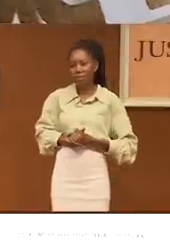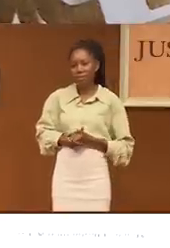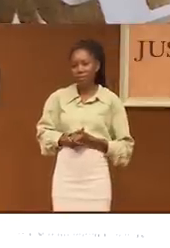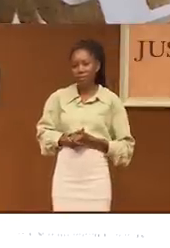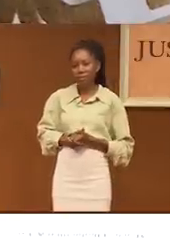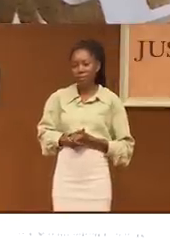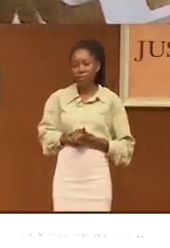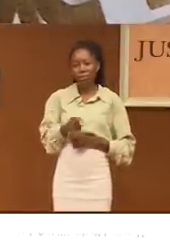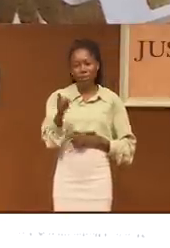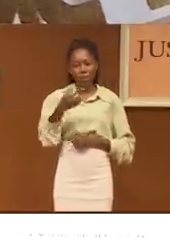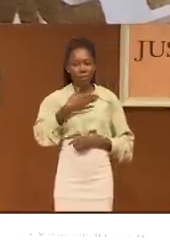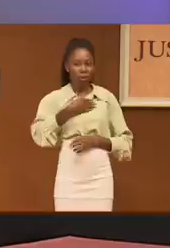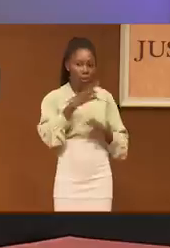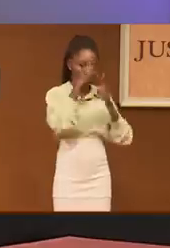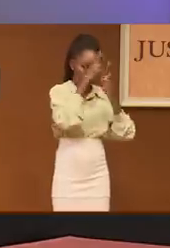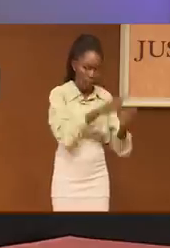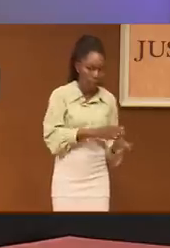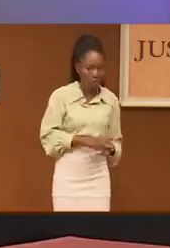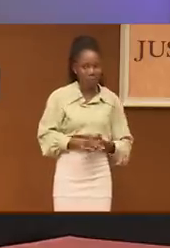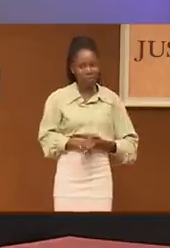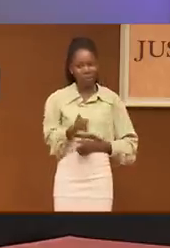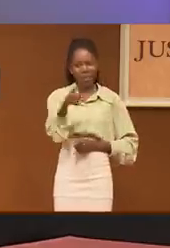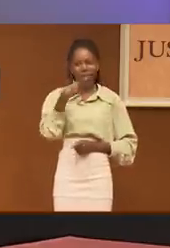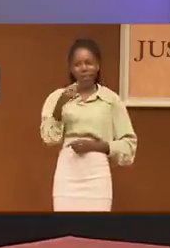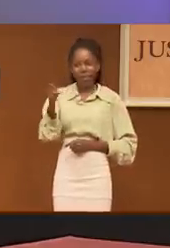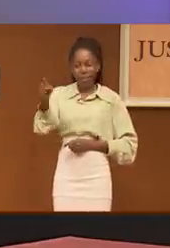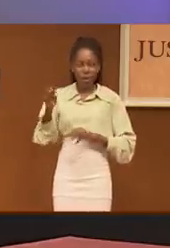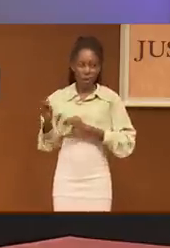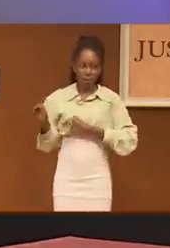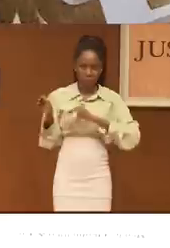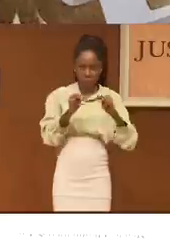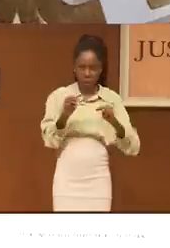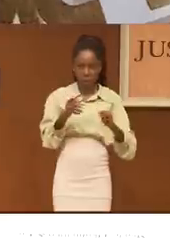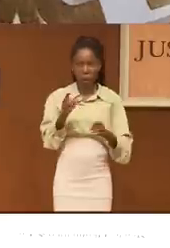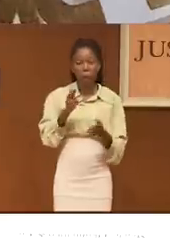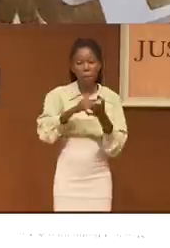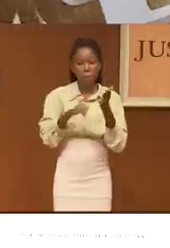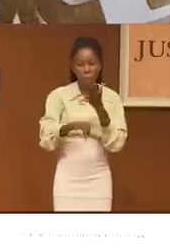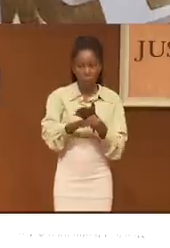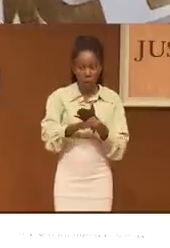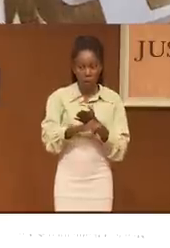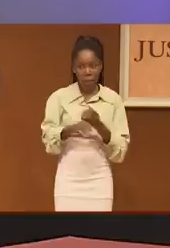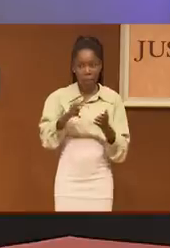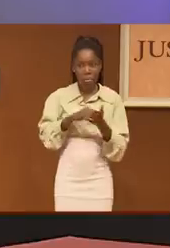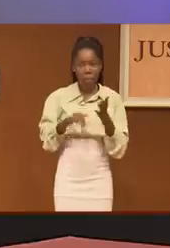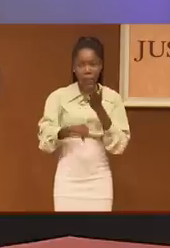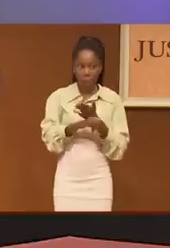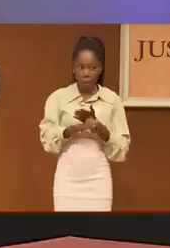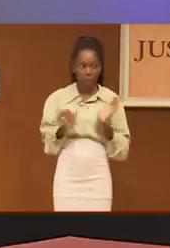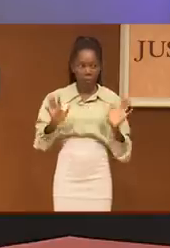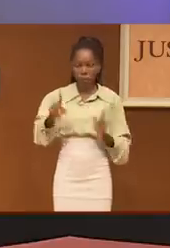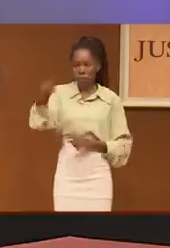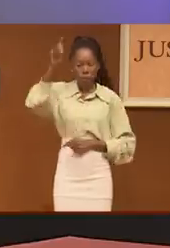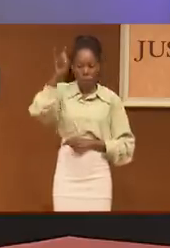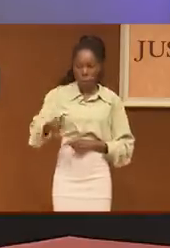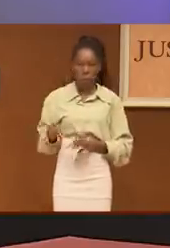I'm sorry, sir. My honor. Yes. When is she moving out? Paramount. May ending. We said May ending. Beyond that. No, she must